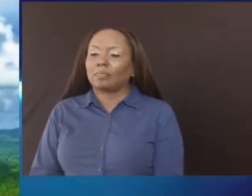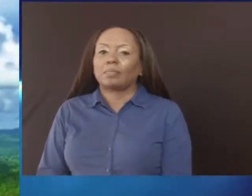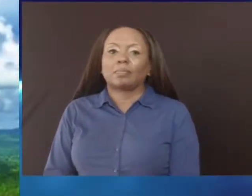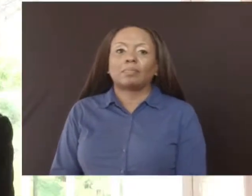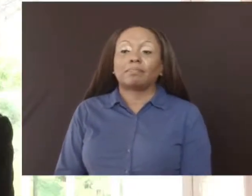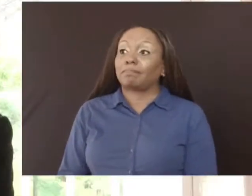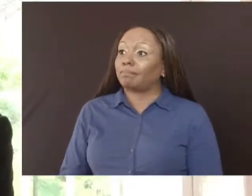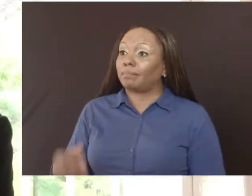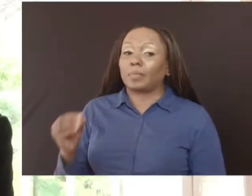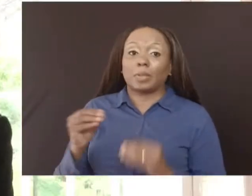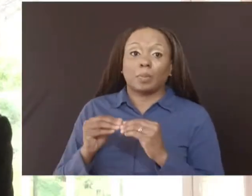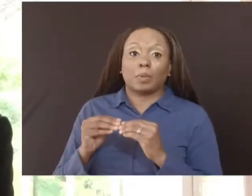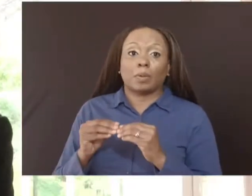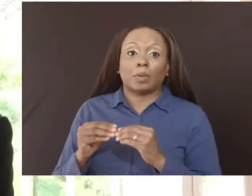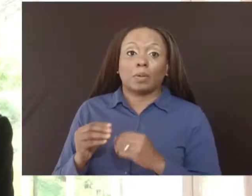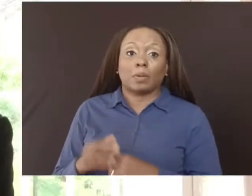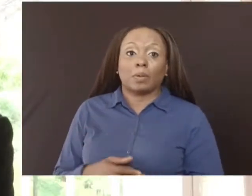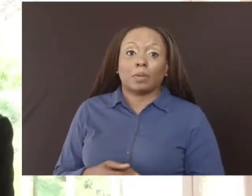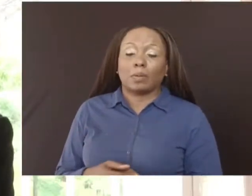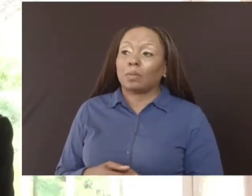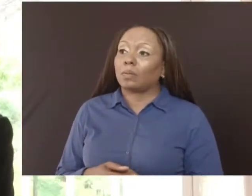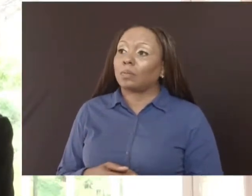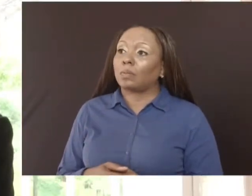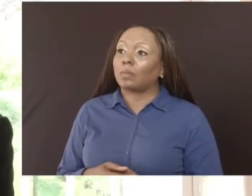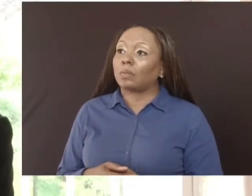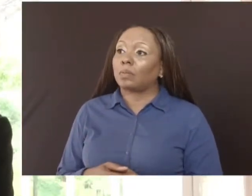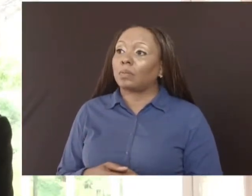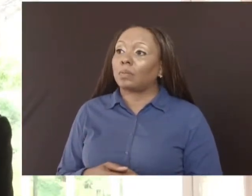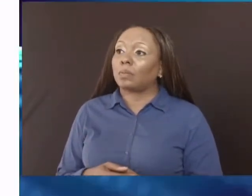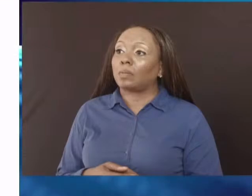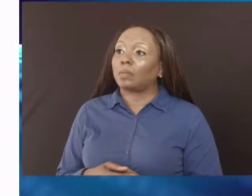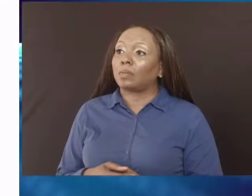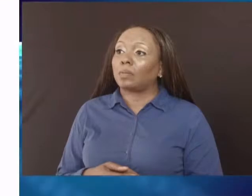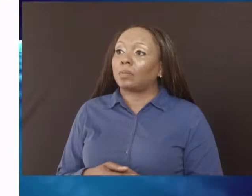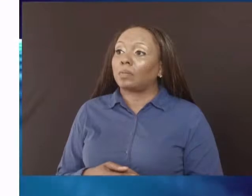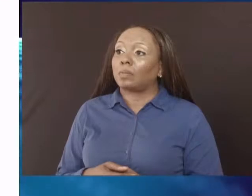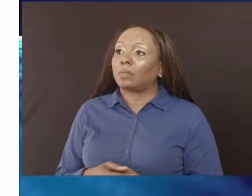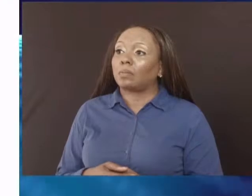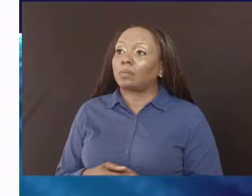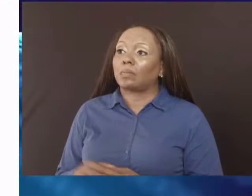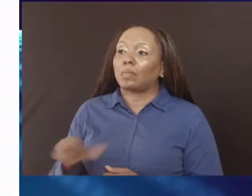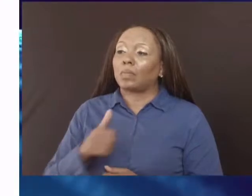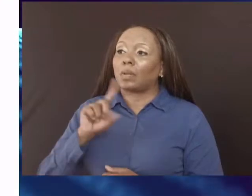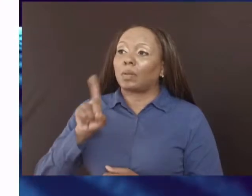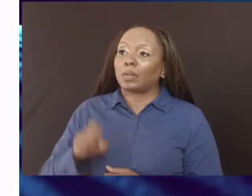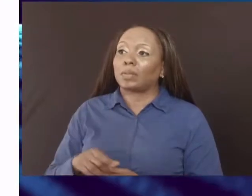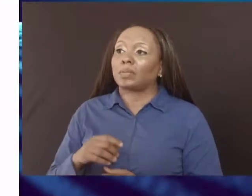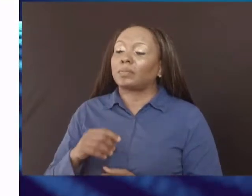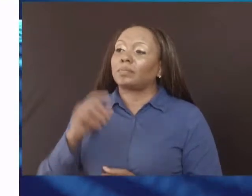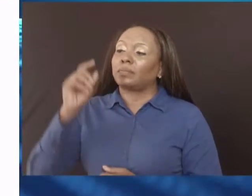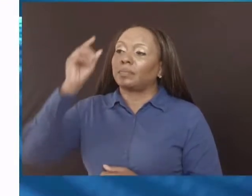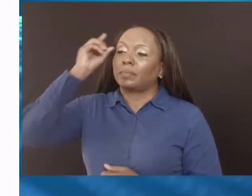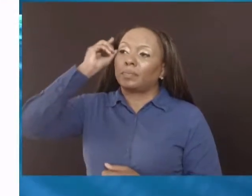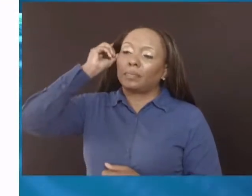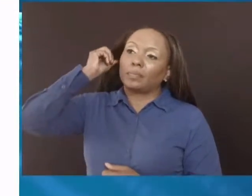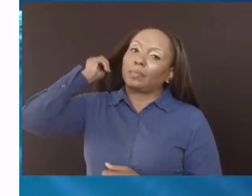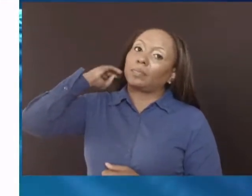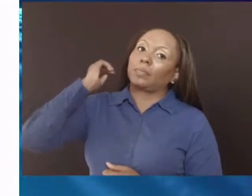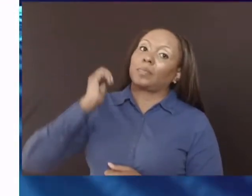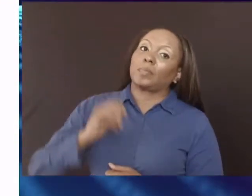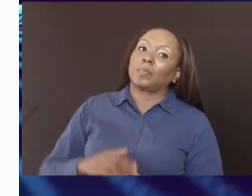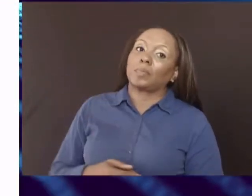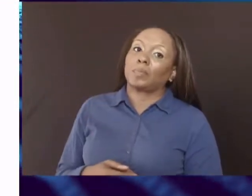follow-up, Mr. Smith? I have another question for Dr. Best, and that is, to